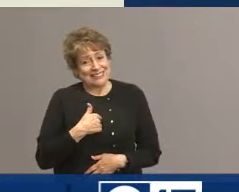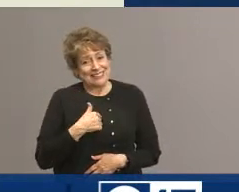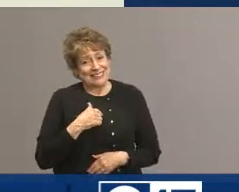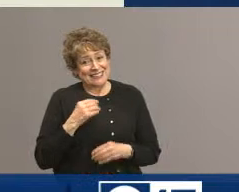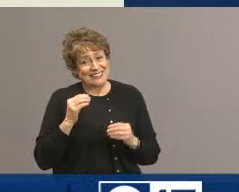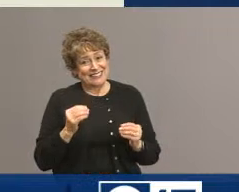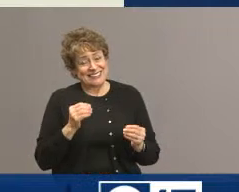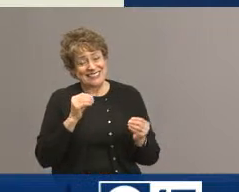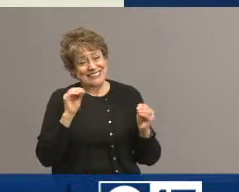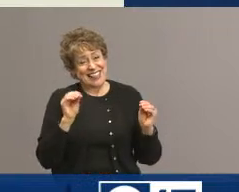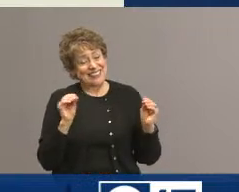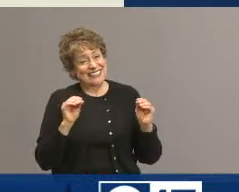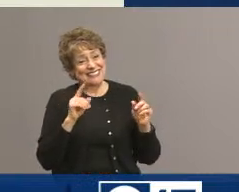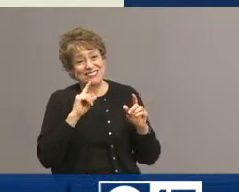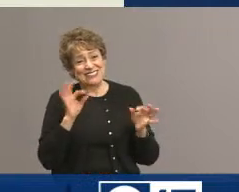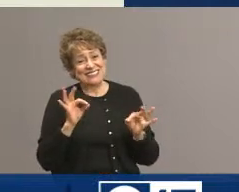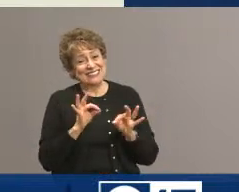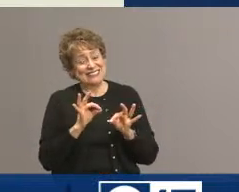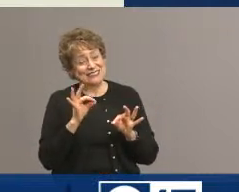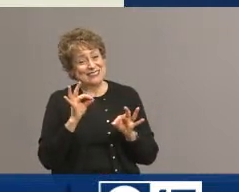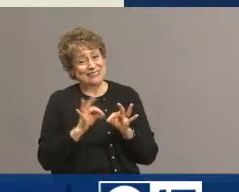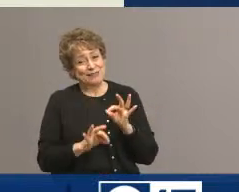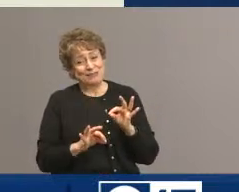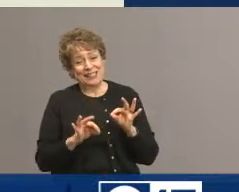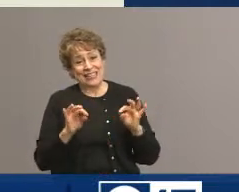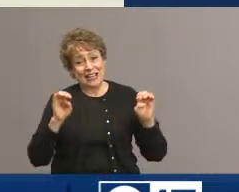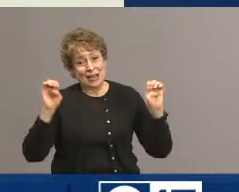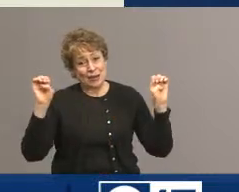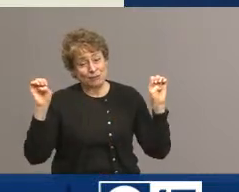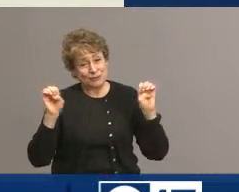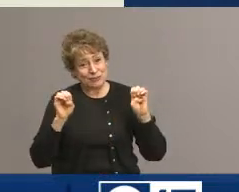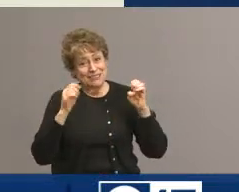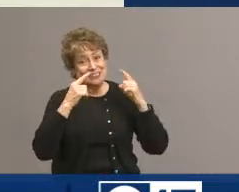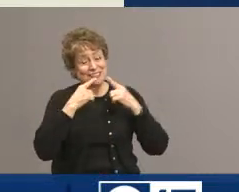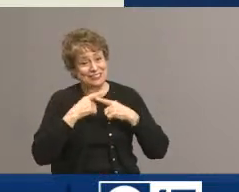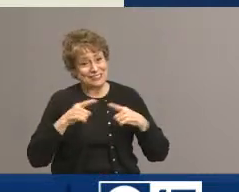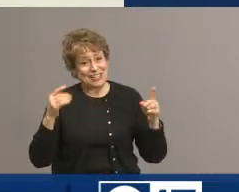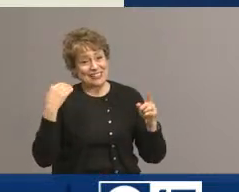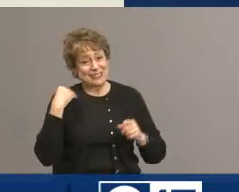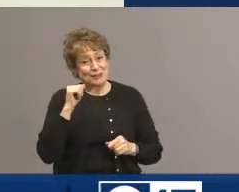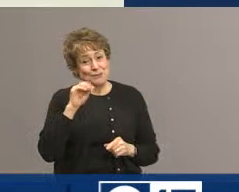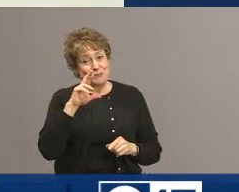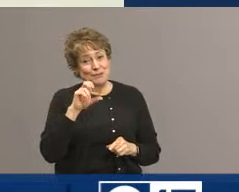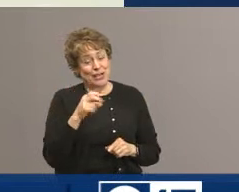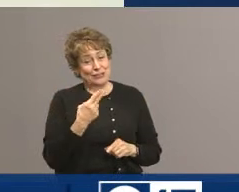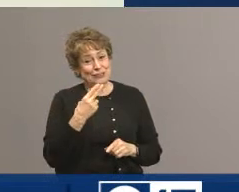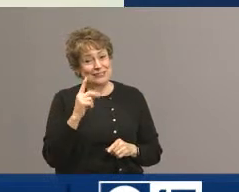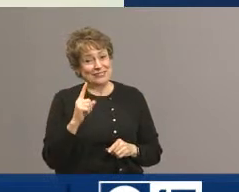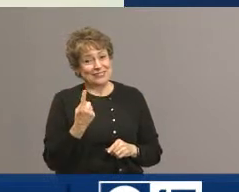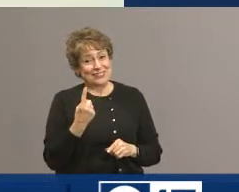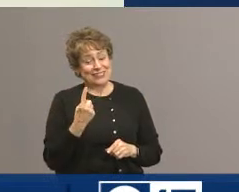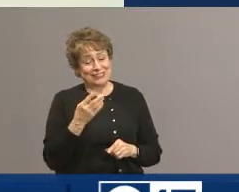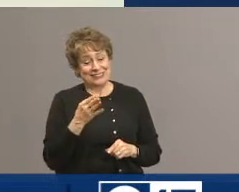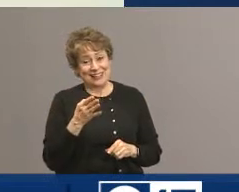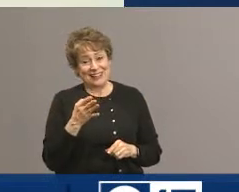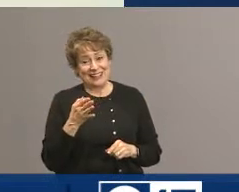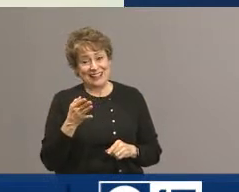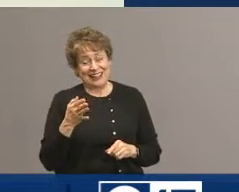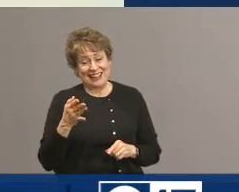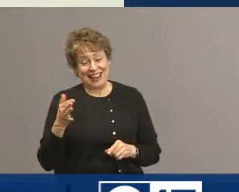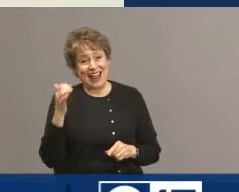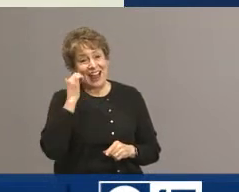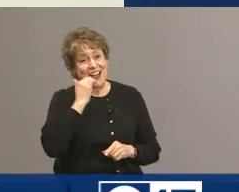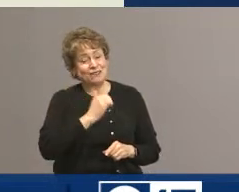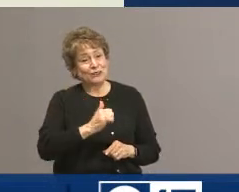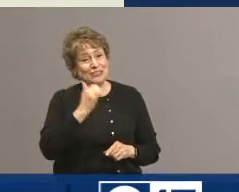the emergency on March 11th. Every day there's been a set of problems